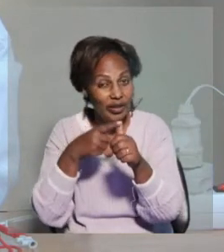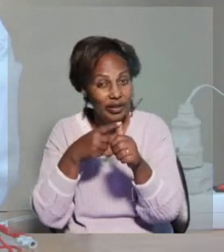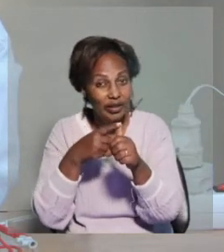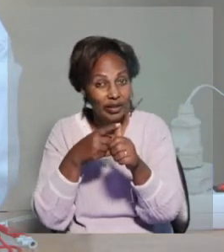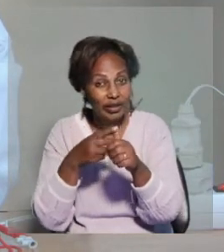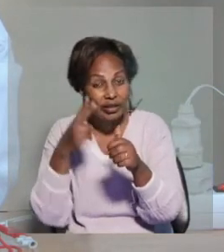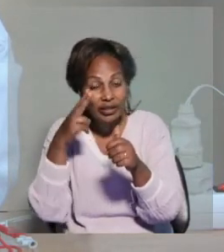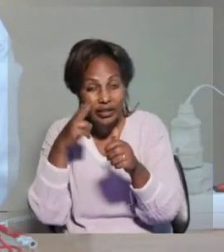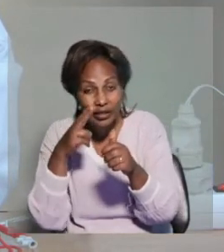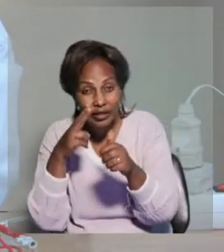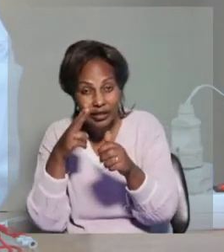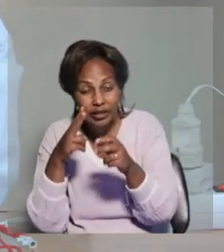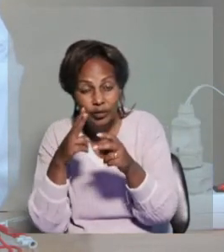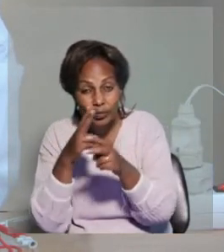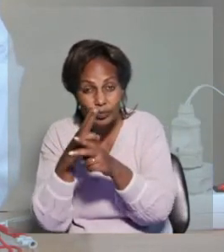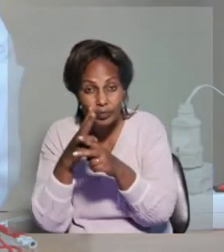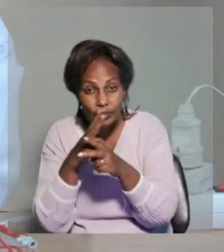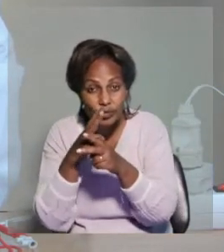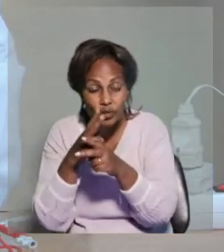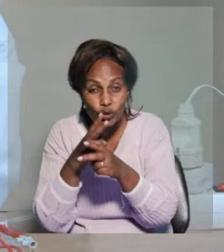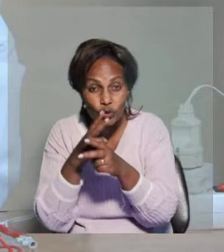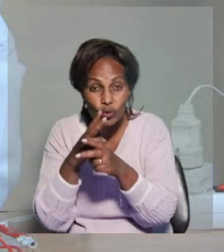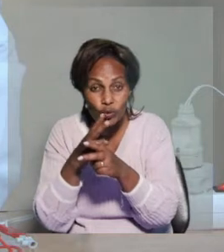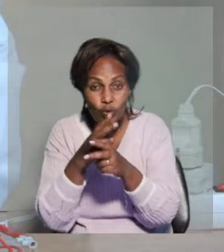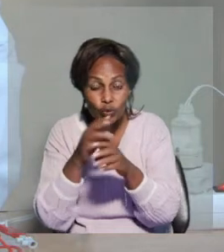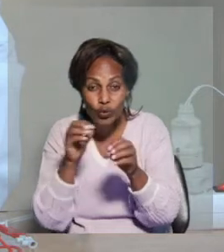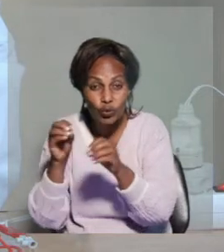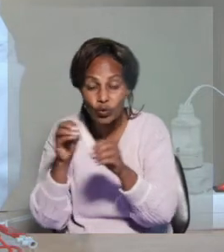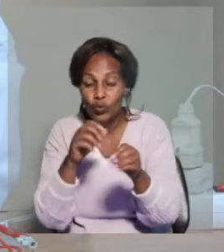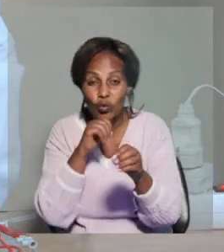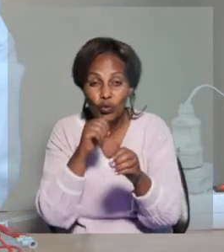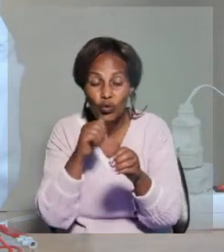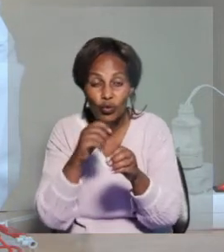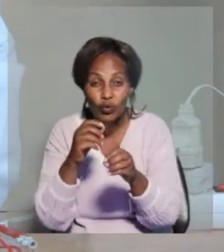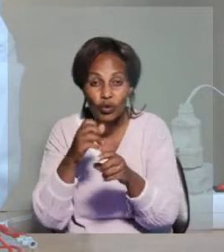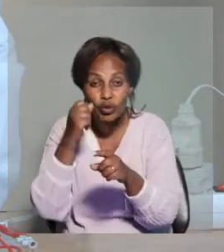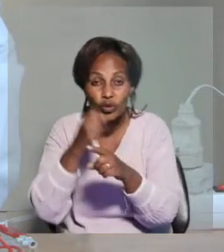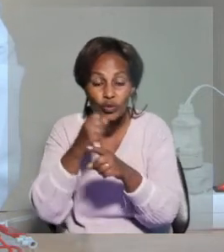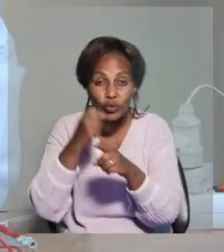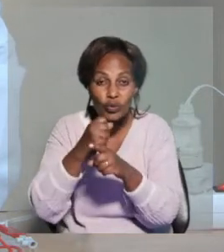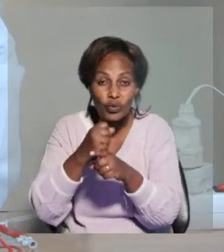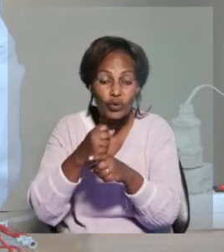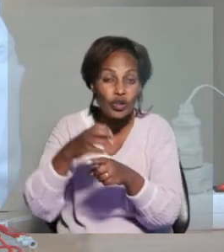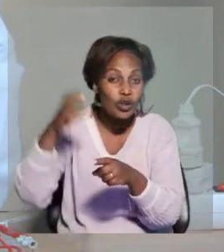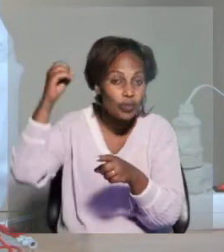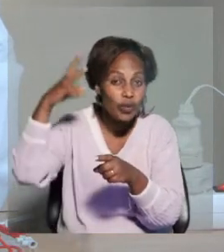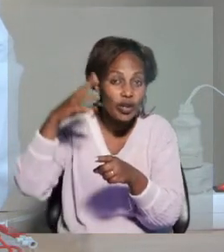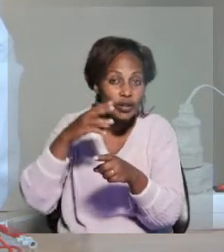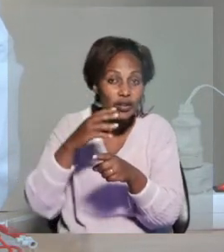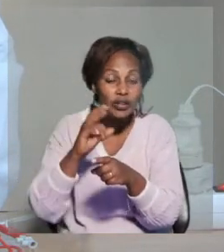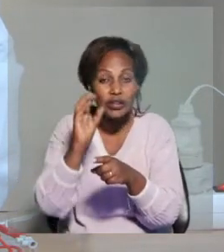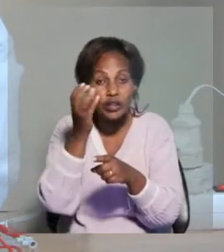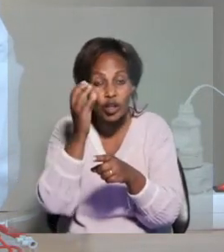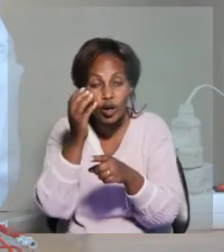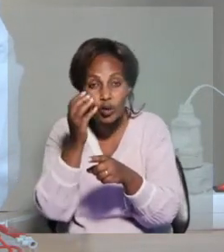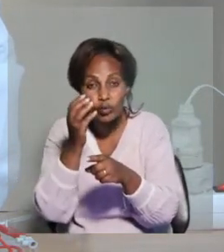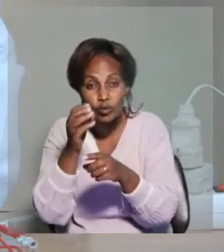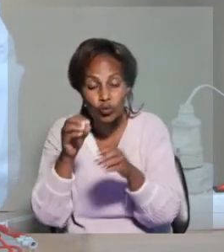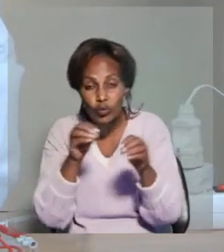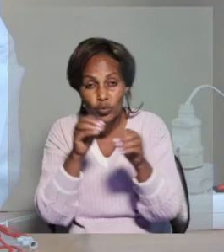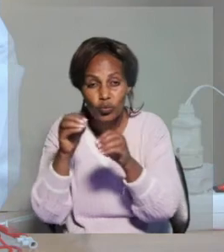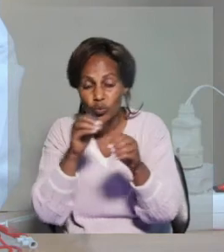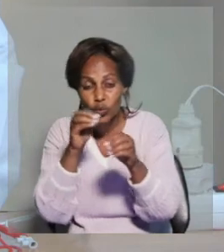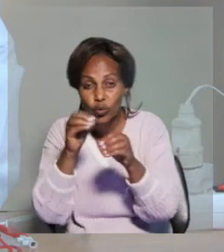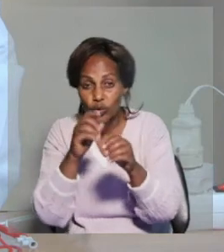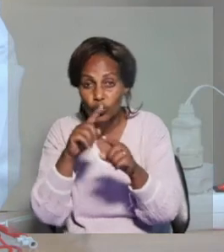Care has to be taken not to move the solar panel and the lamp holder. Do you know that the